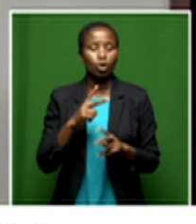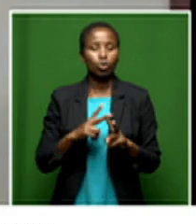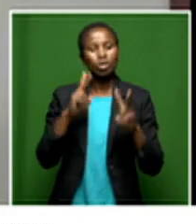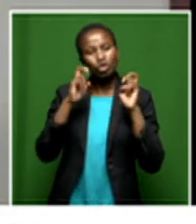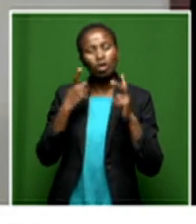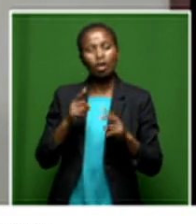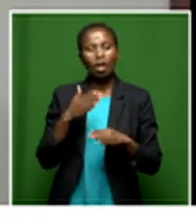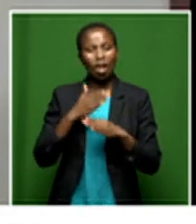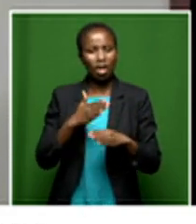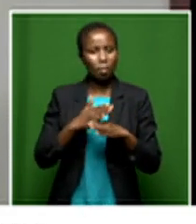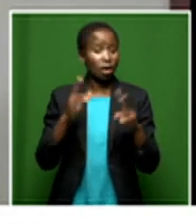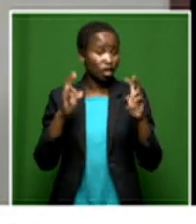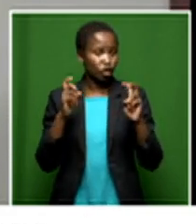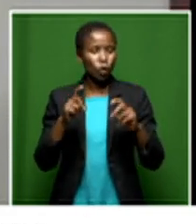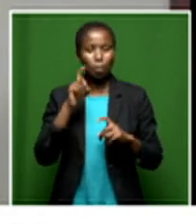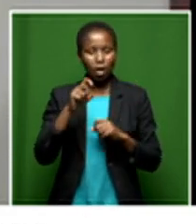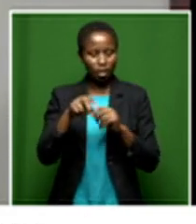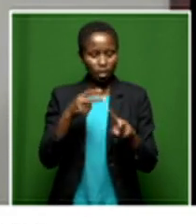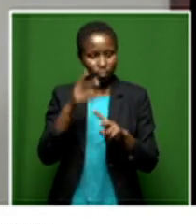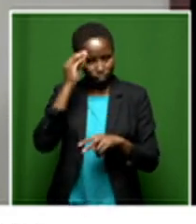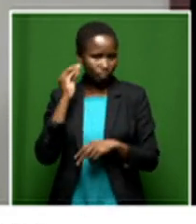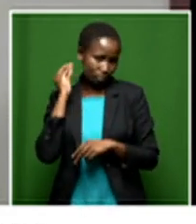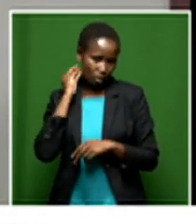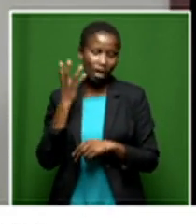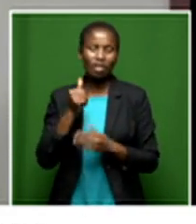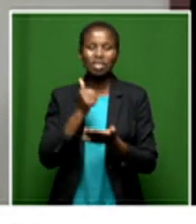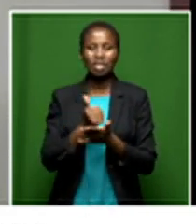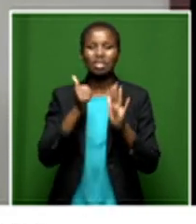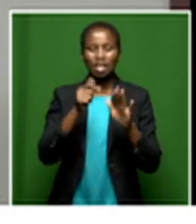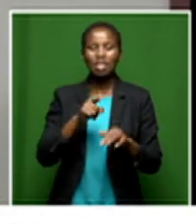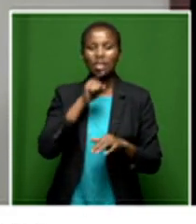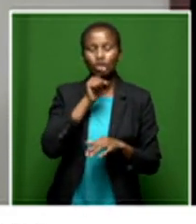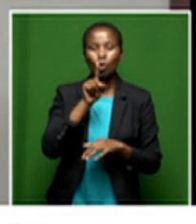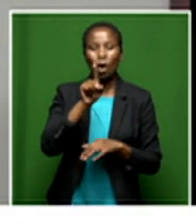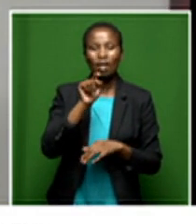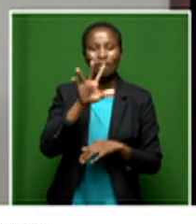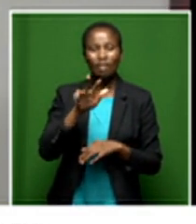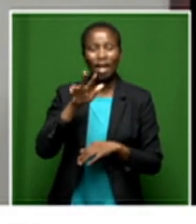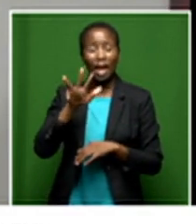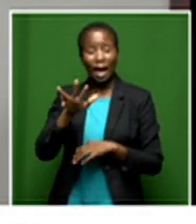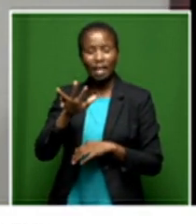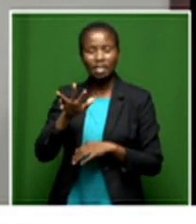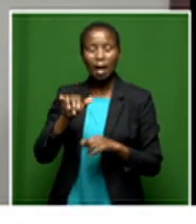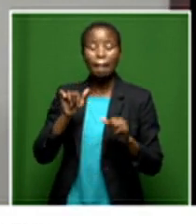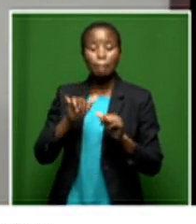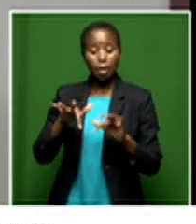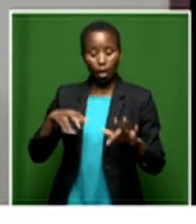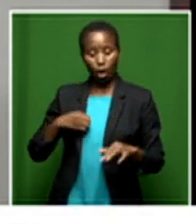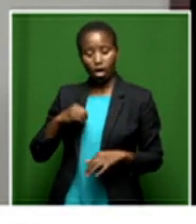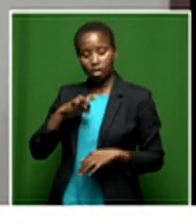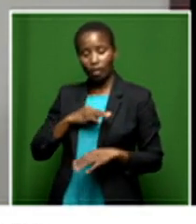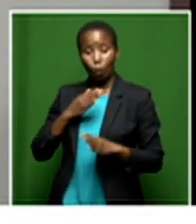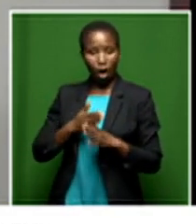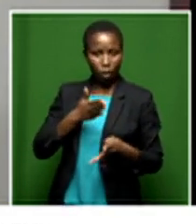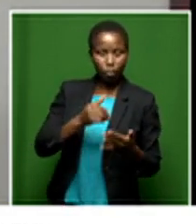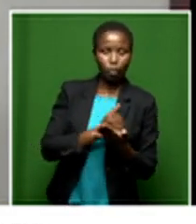issues, also taking into consideration that we have 16,158 employees working for the post office. So